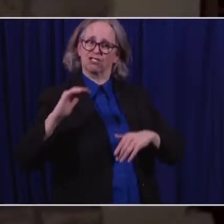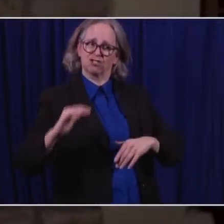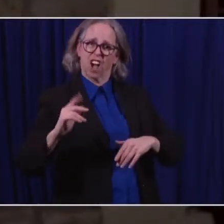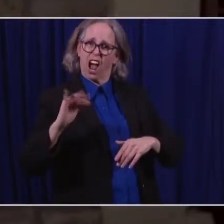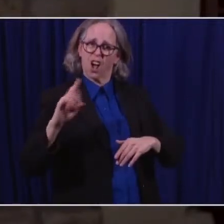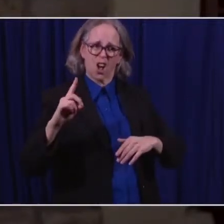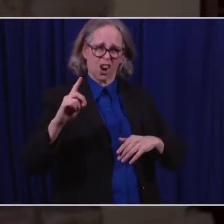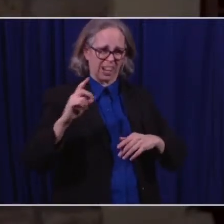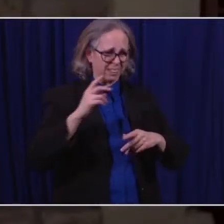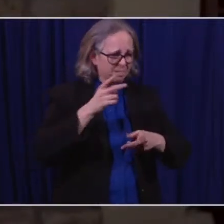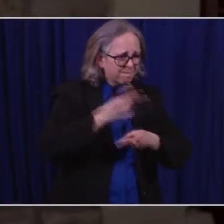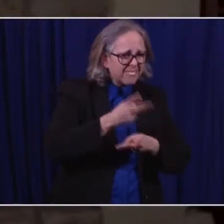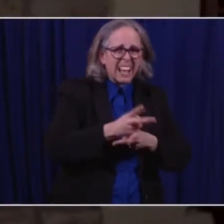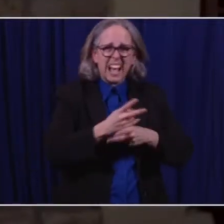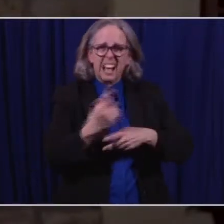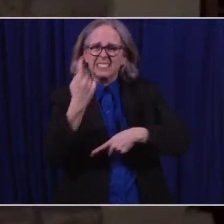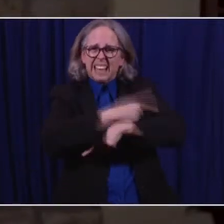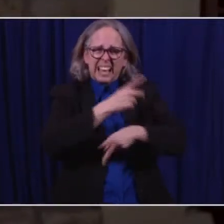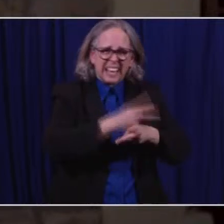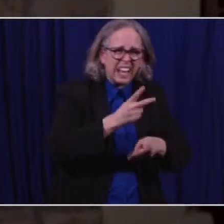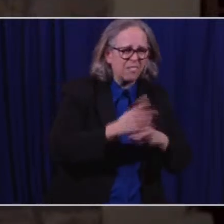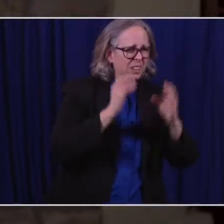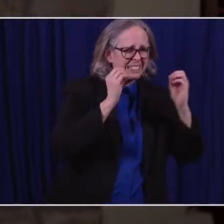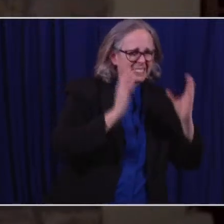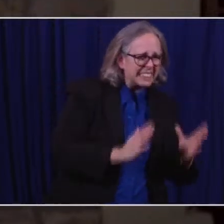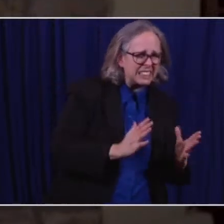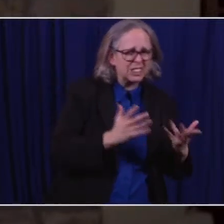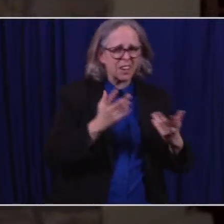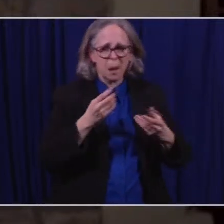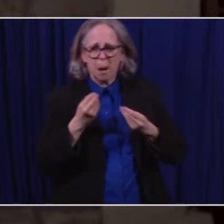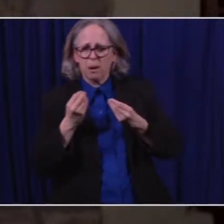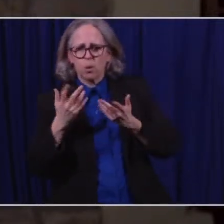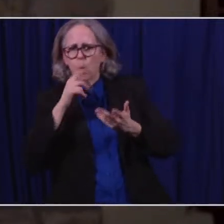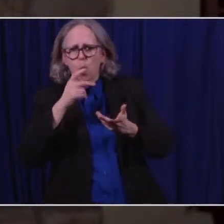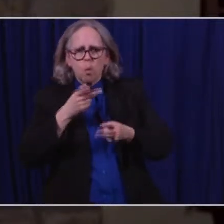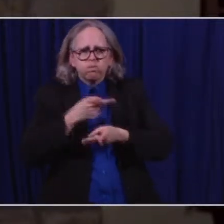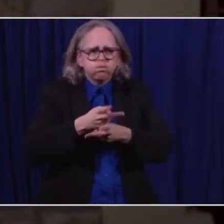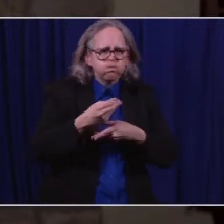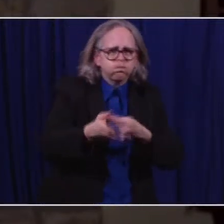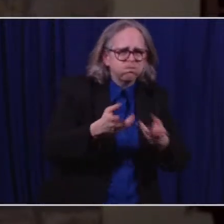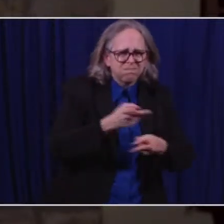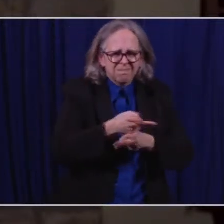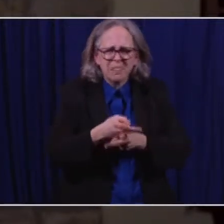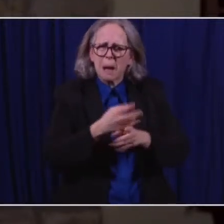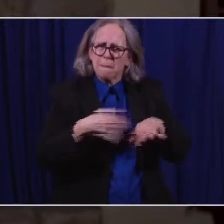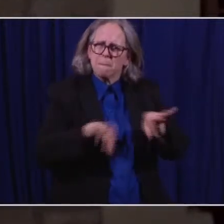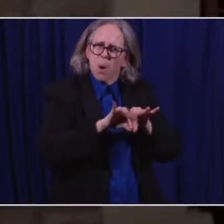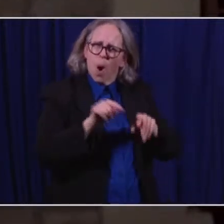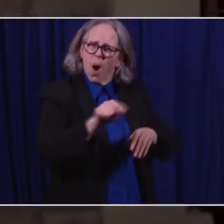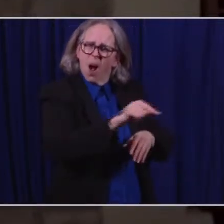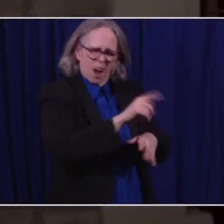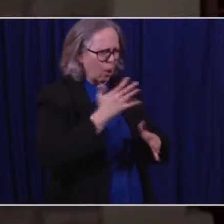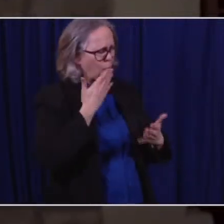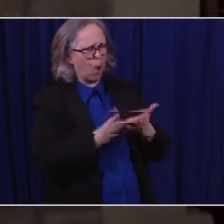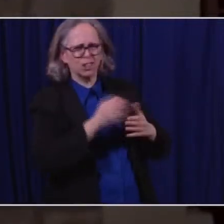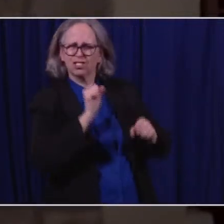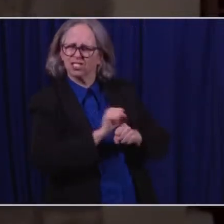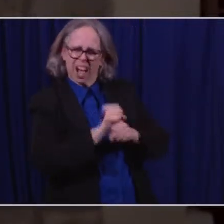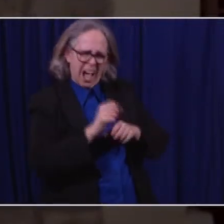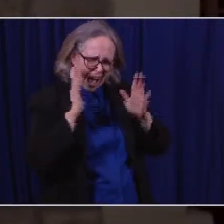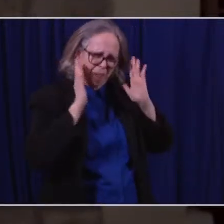early childhood providers do a great job, and we'll